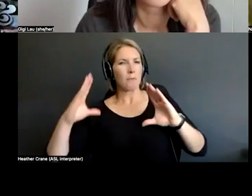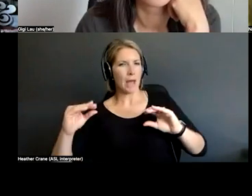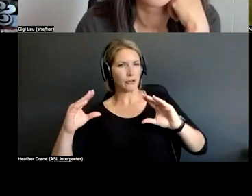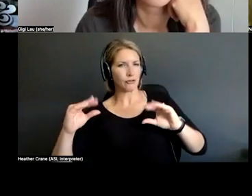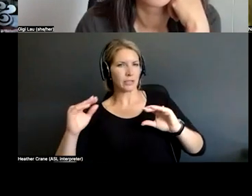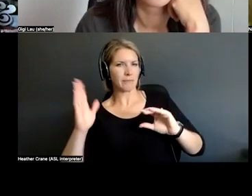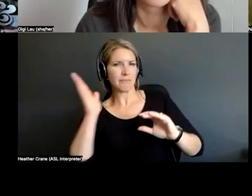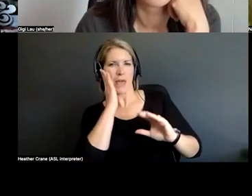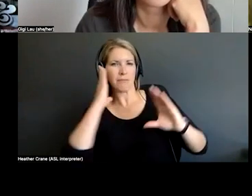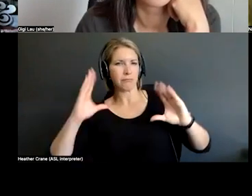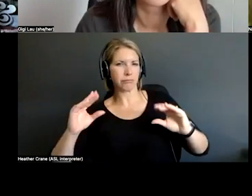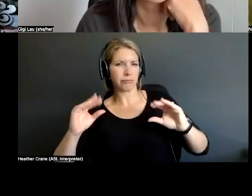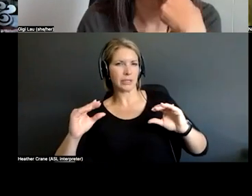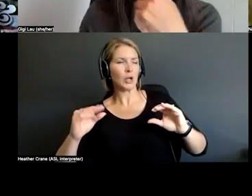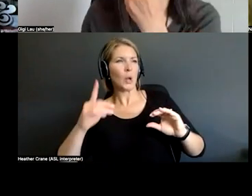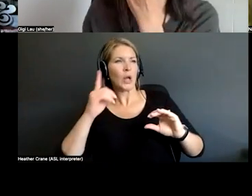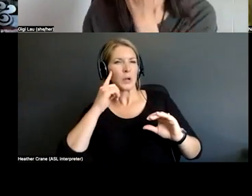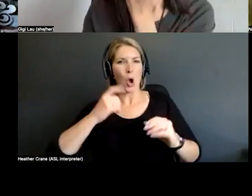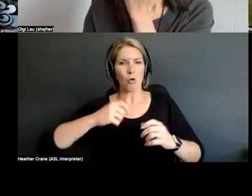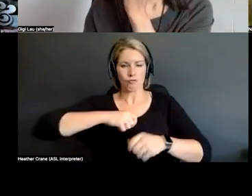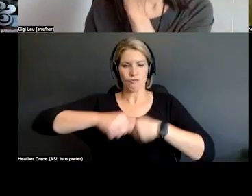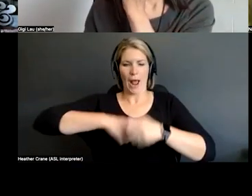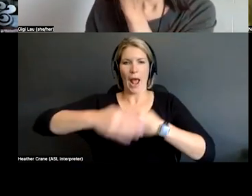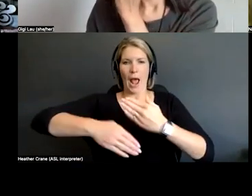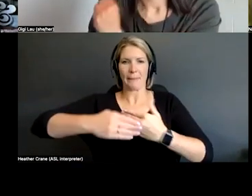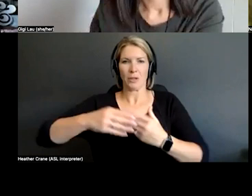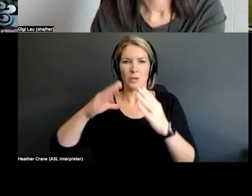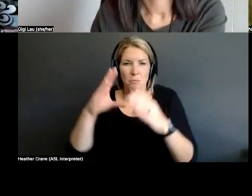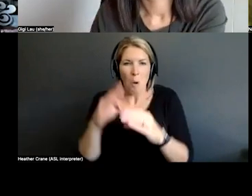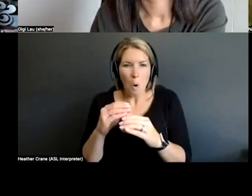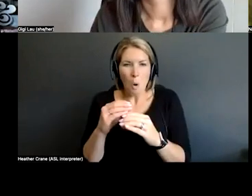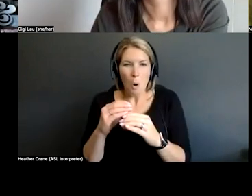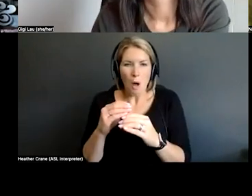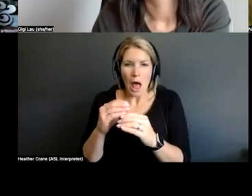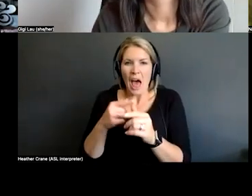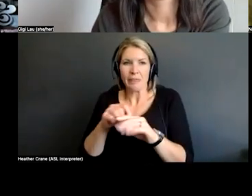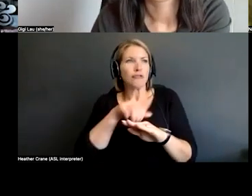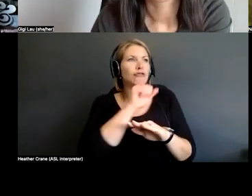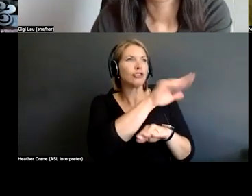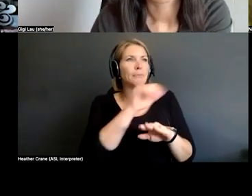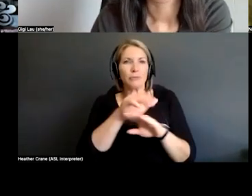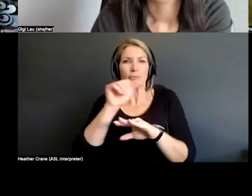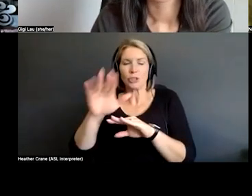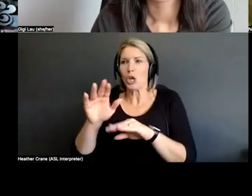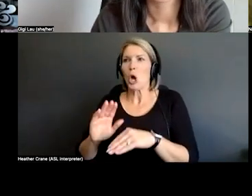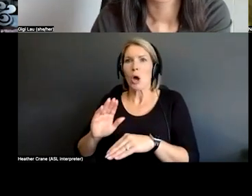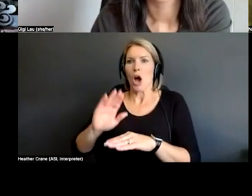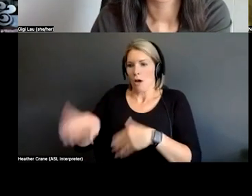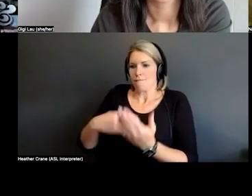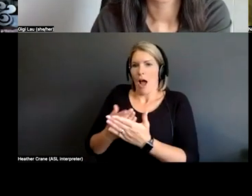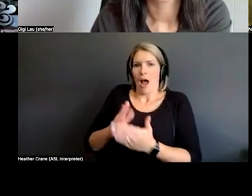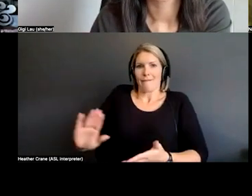some sort of IKEA flat packing, if we could put that on the cover, which is very esoteric and just probably